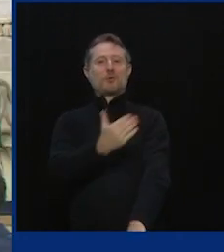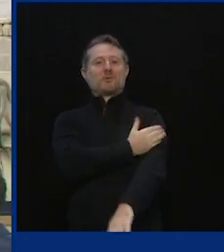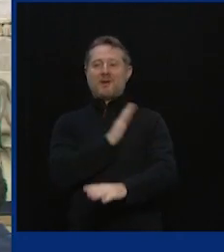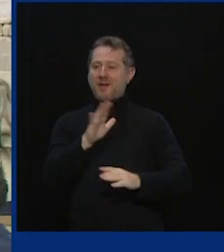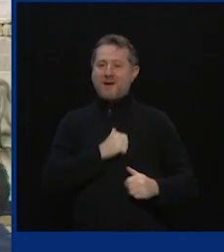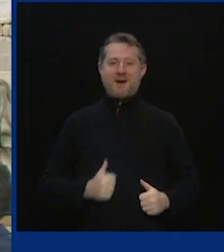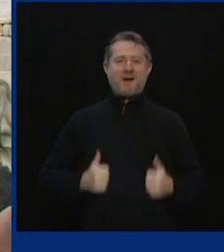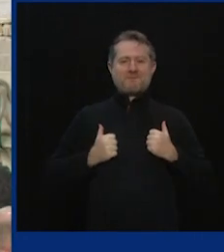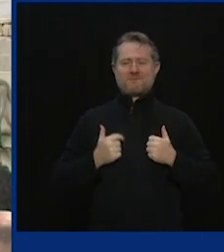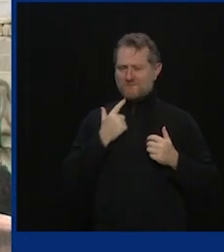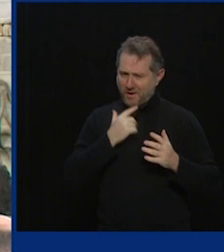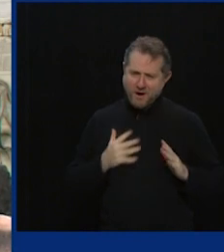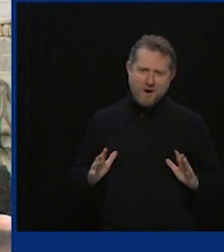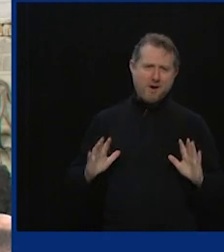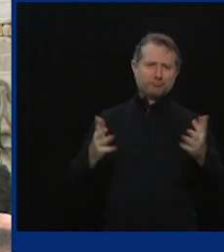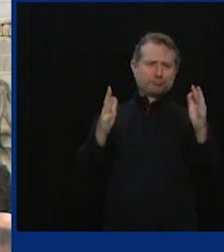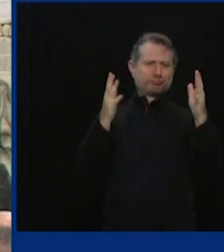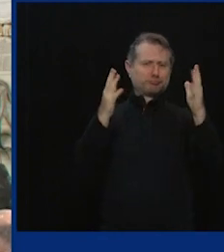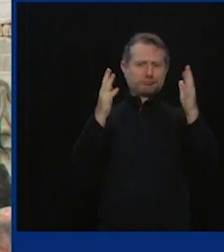of applause.